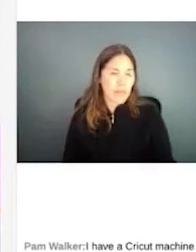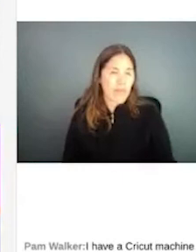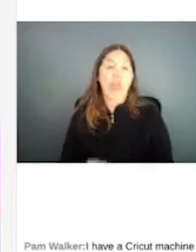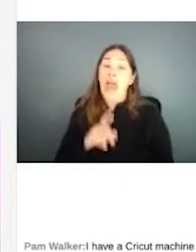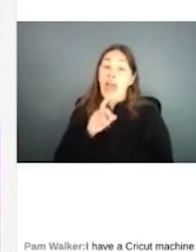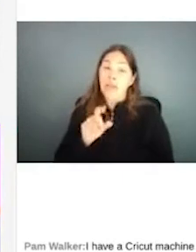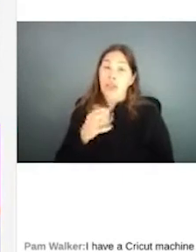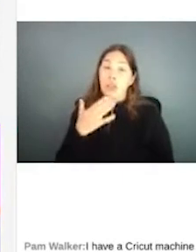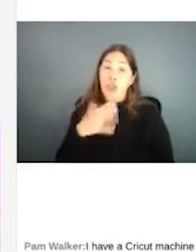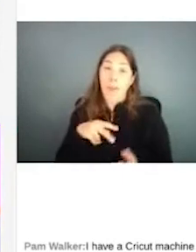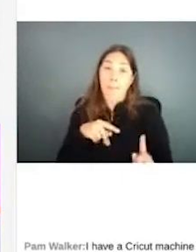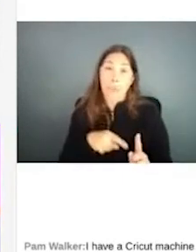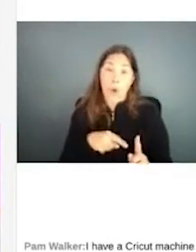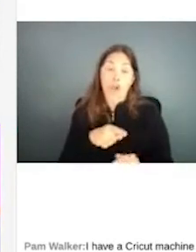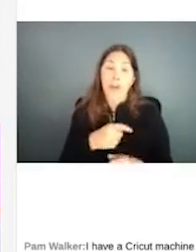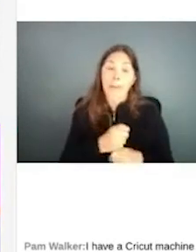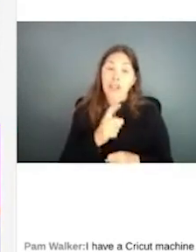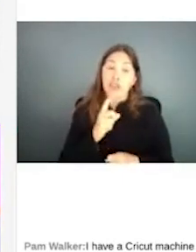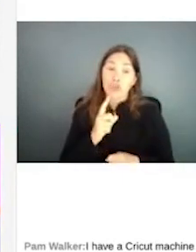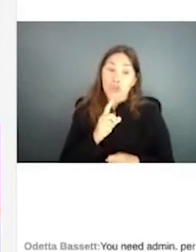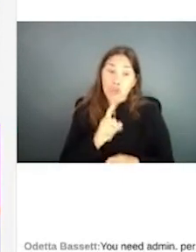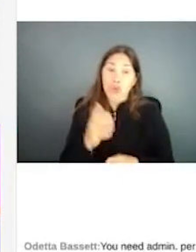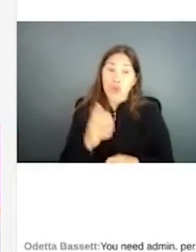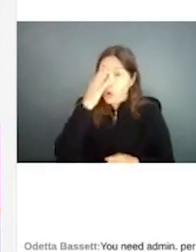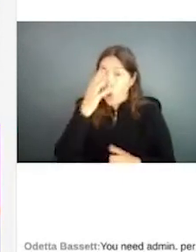absolutely, good point. Make sure you know what versions you're loading.